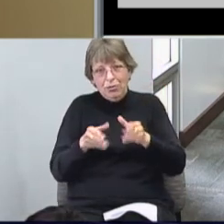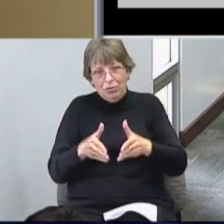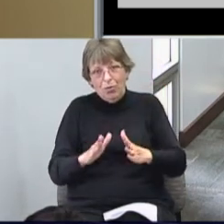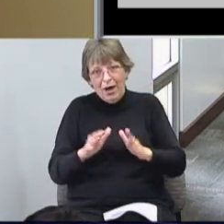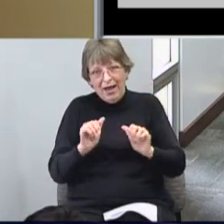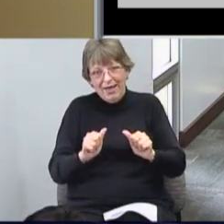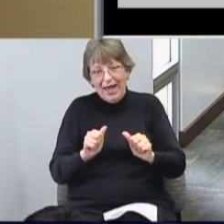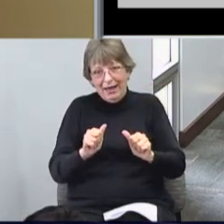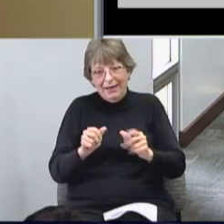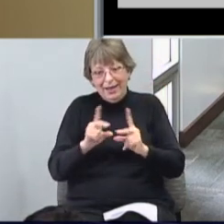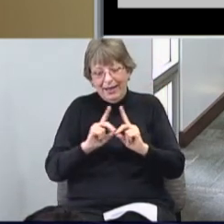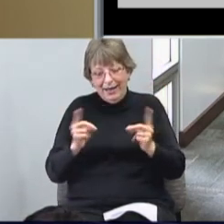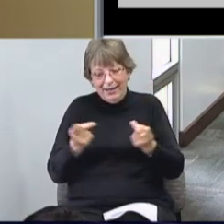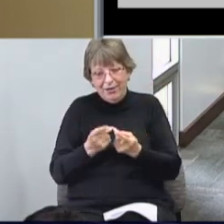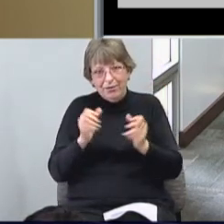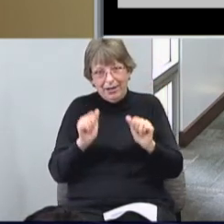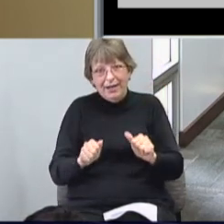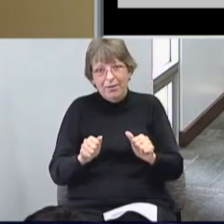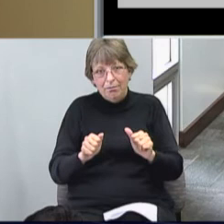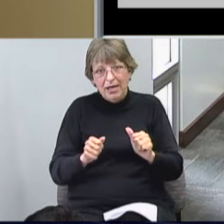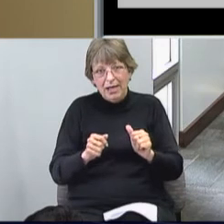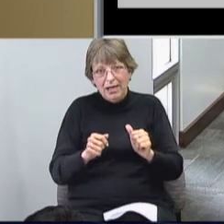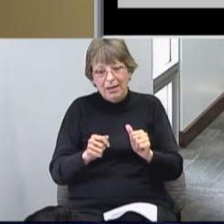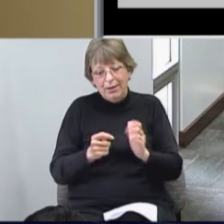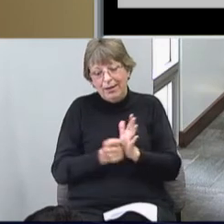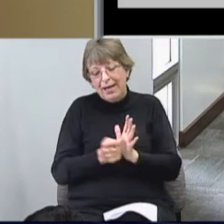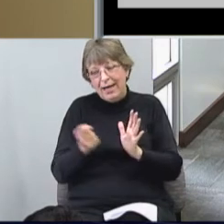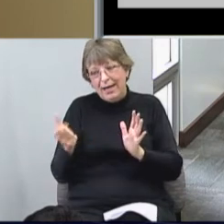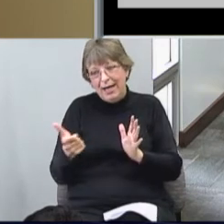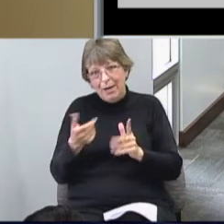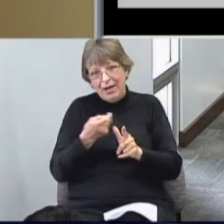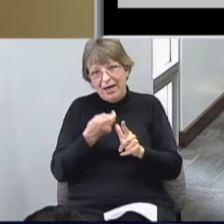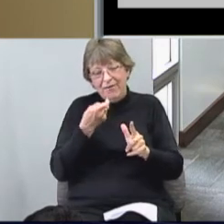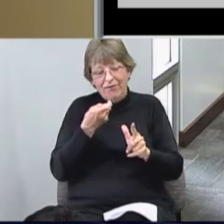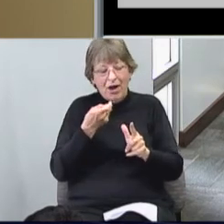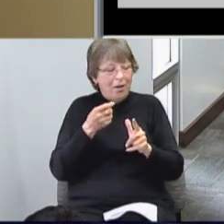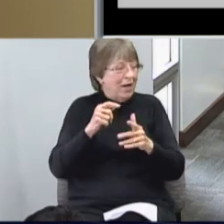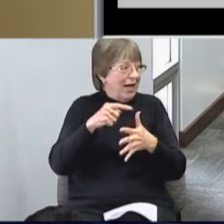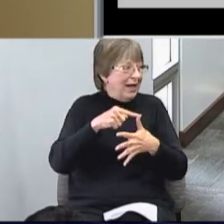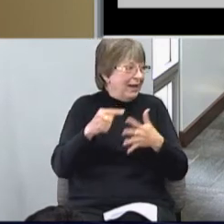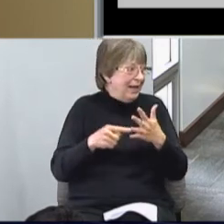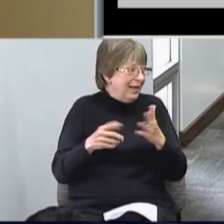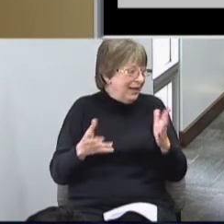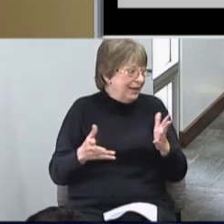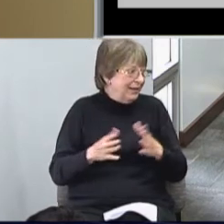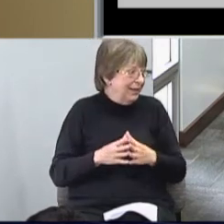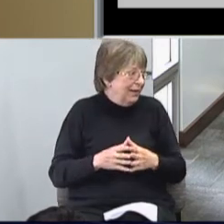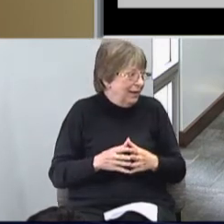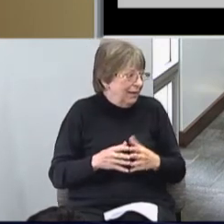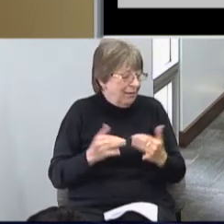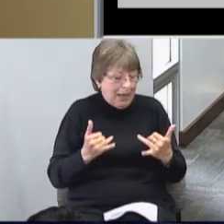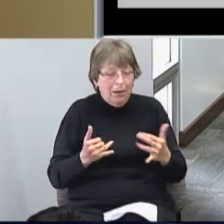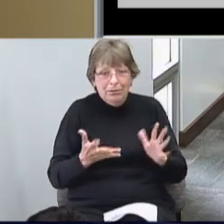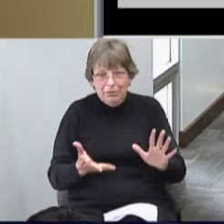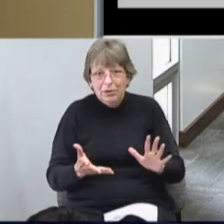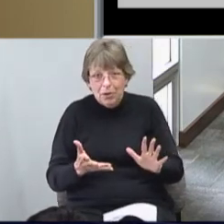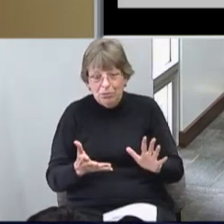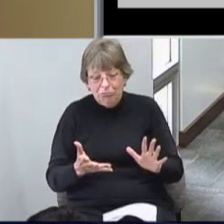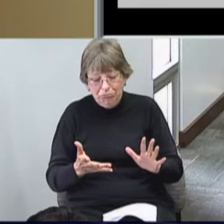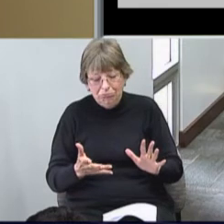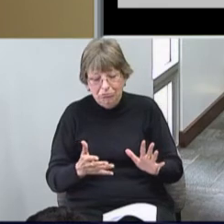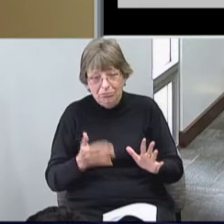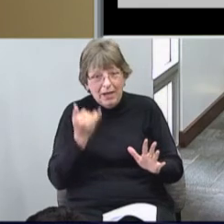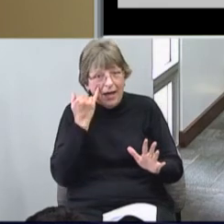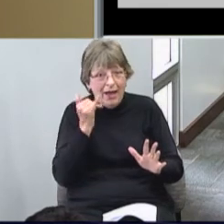be delisted. Barring those 2 things happening, it's a district, and we